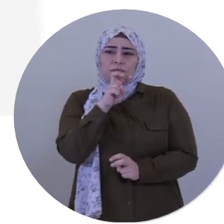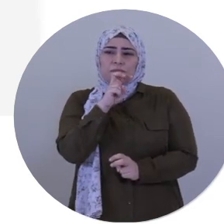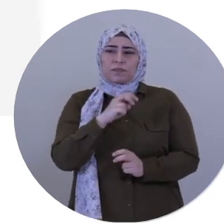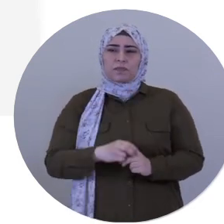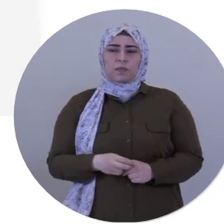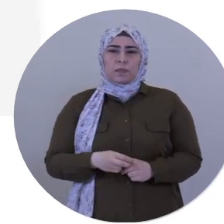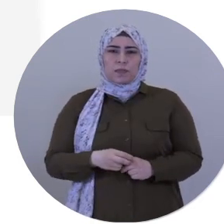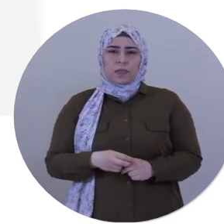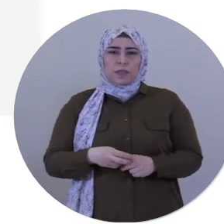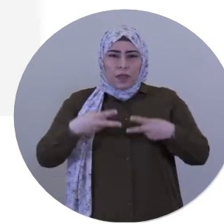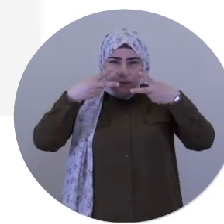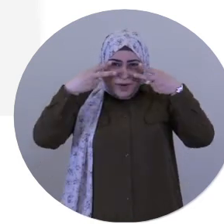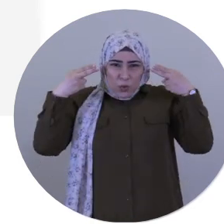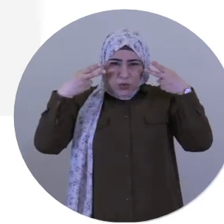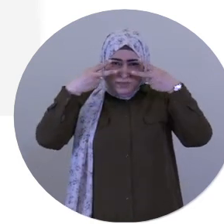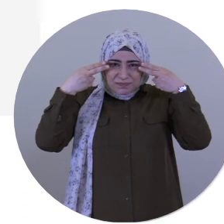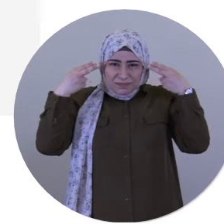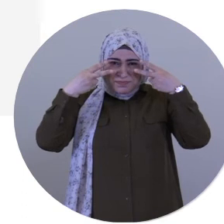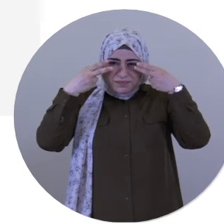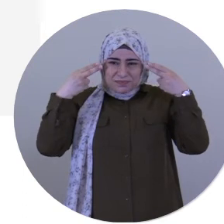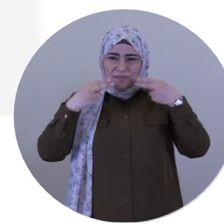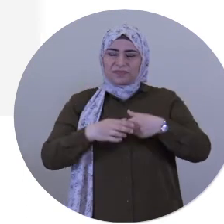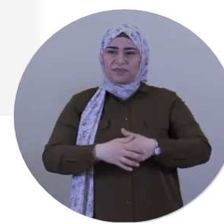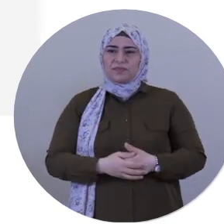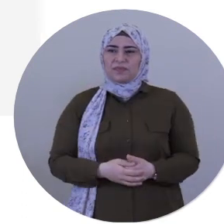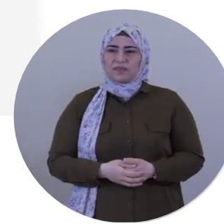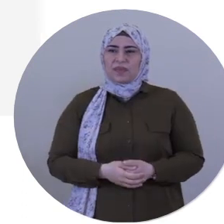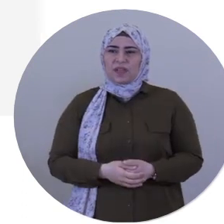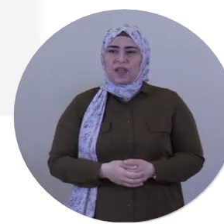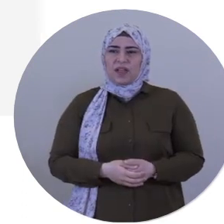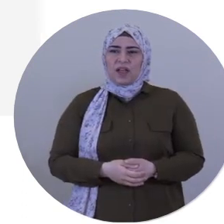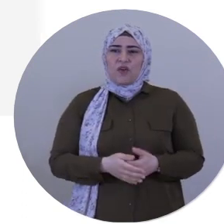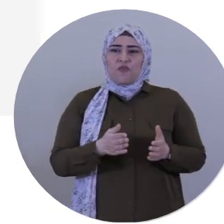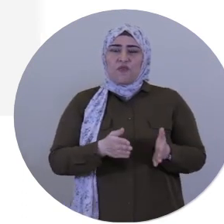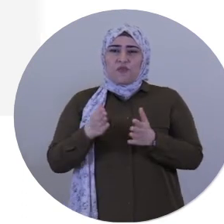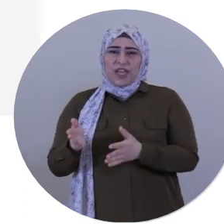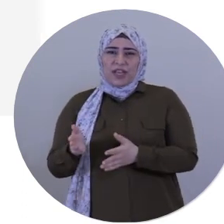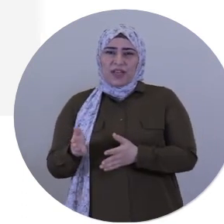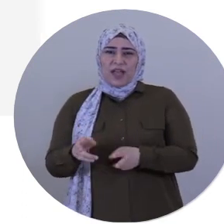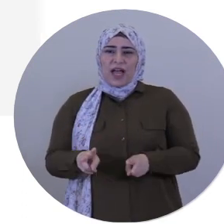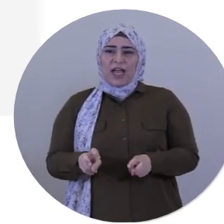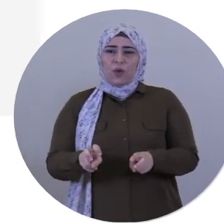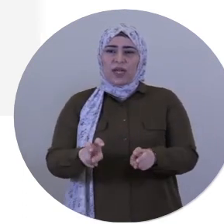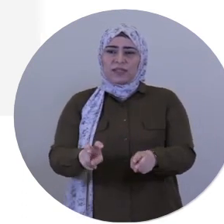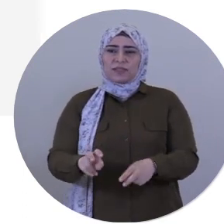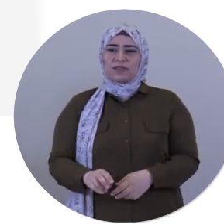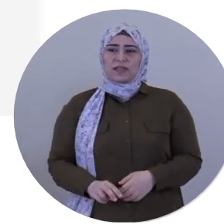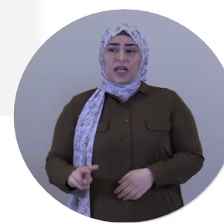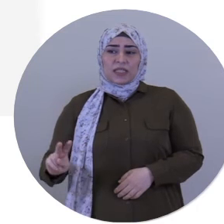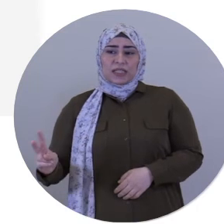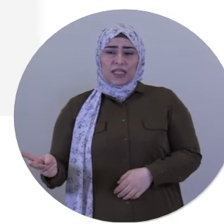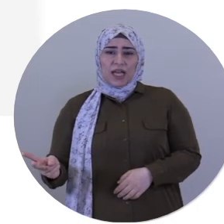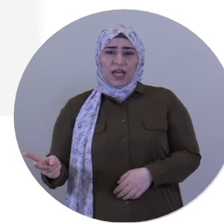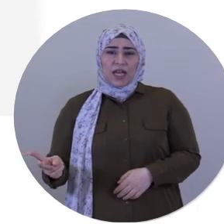Other animals adapt themselves to the weather, and here we have our fourth idea. Some animals grow